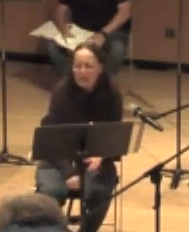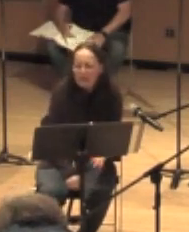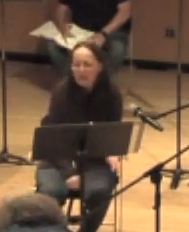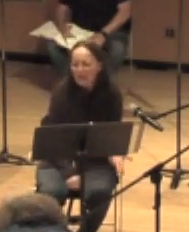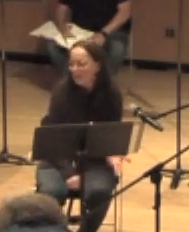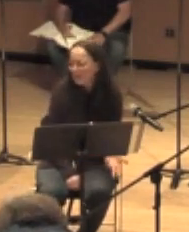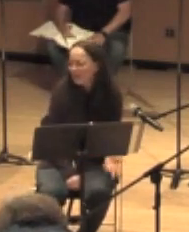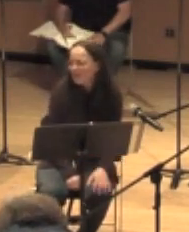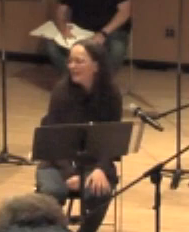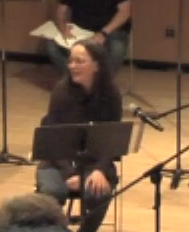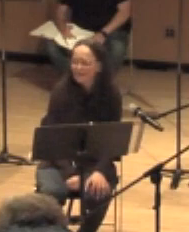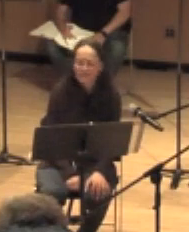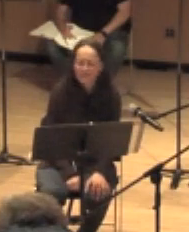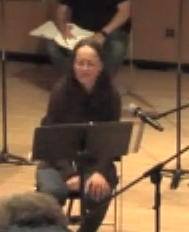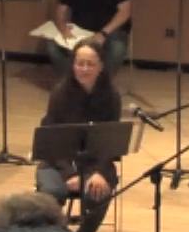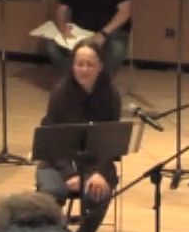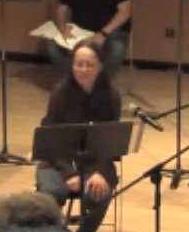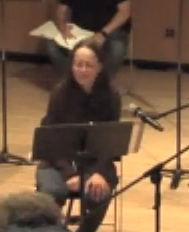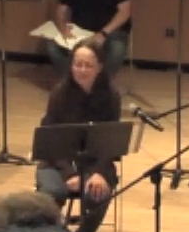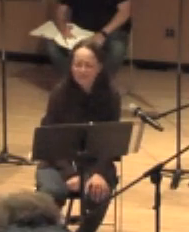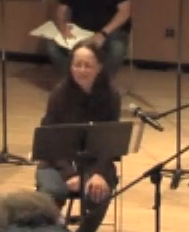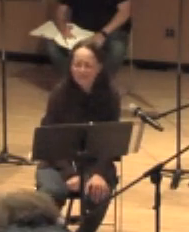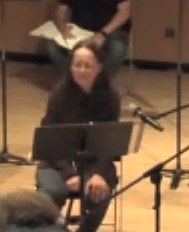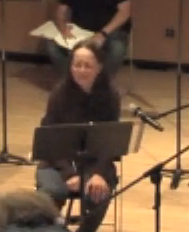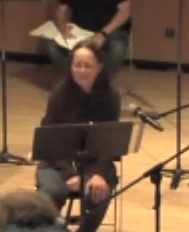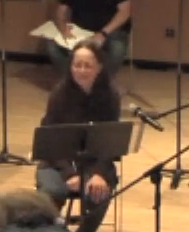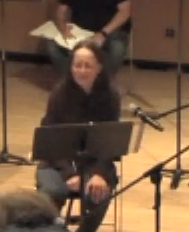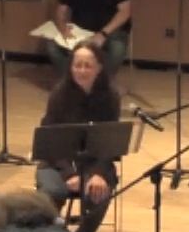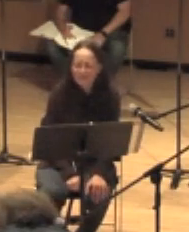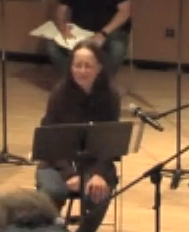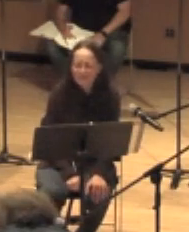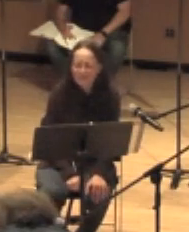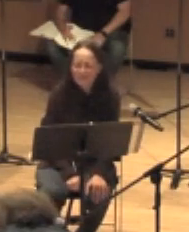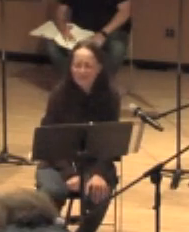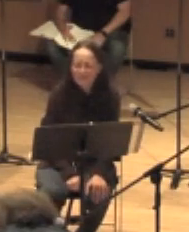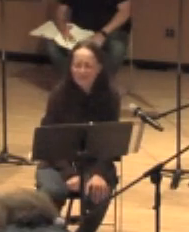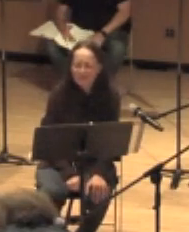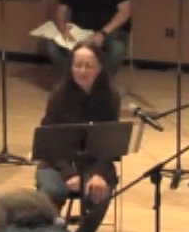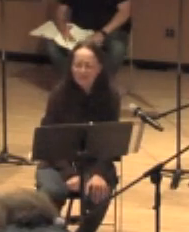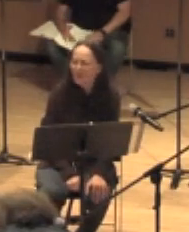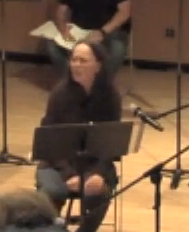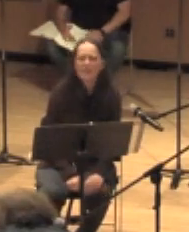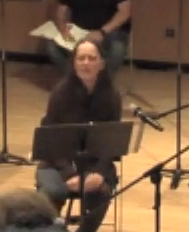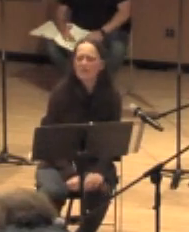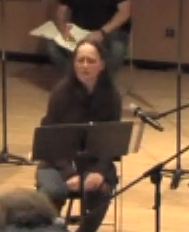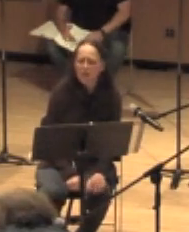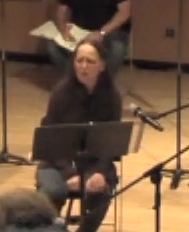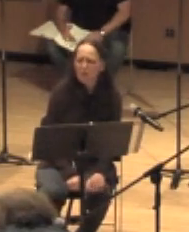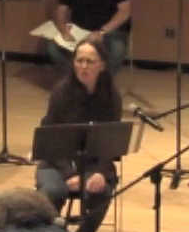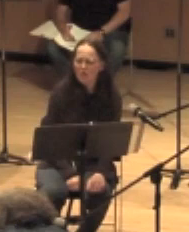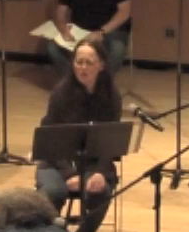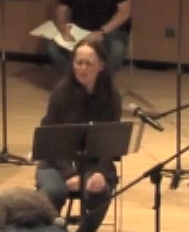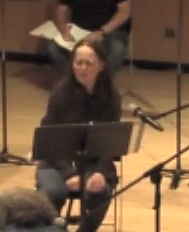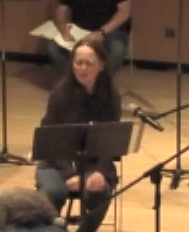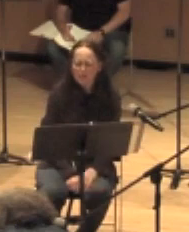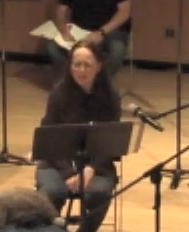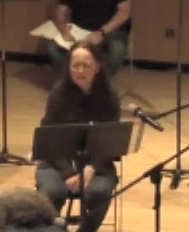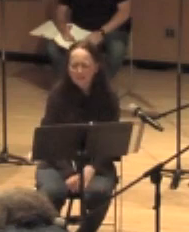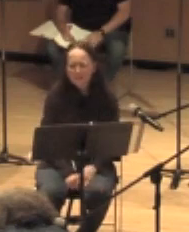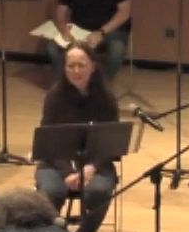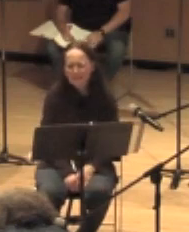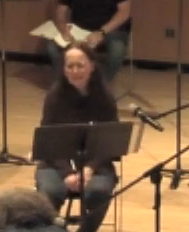things I think nothing specific that I know of no it's so